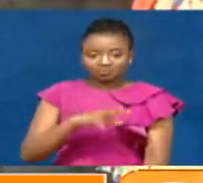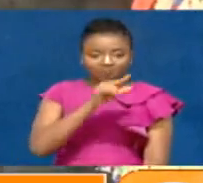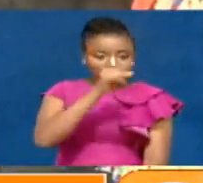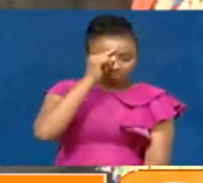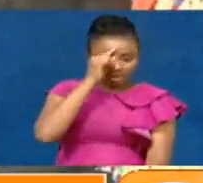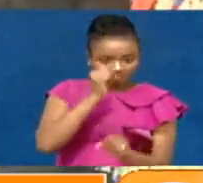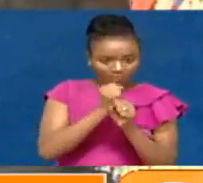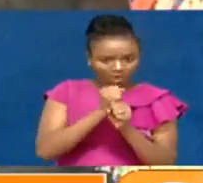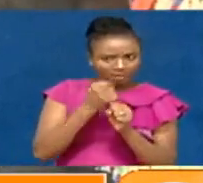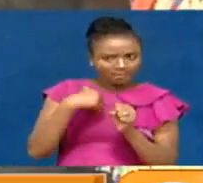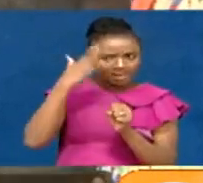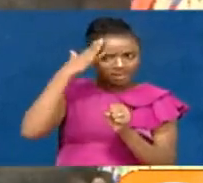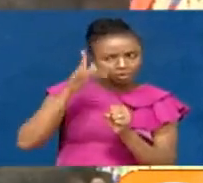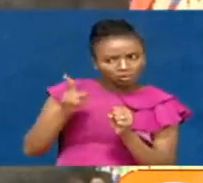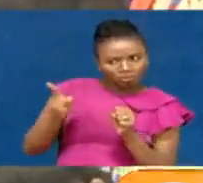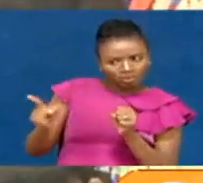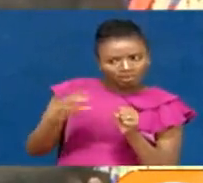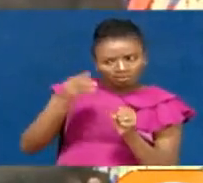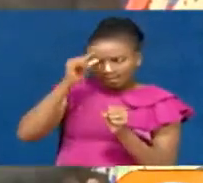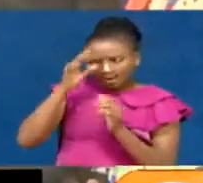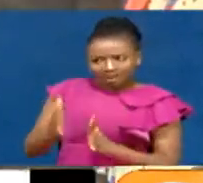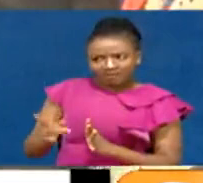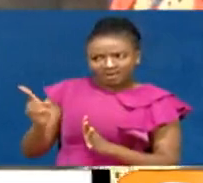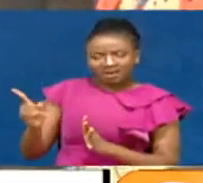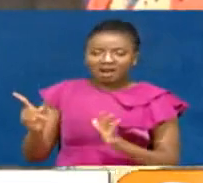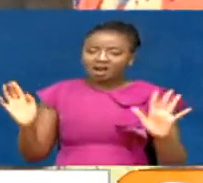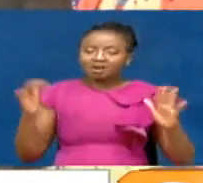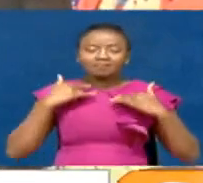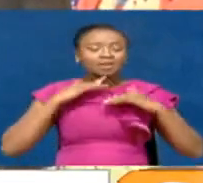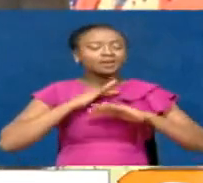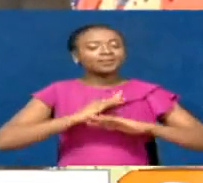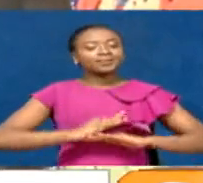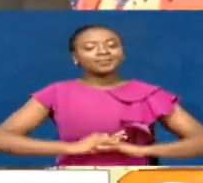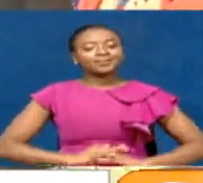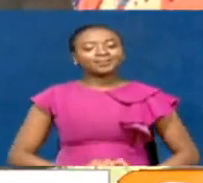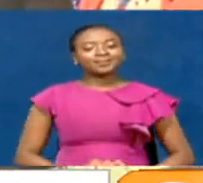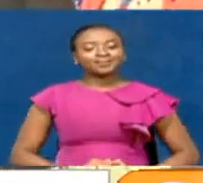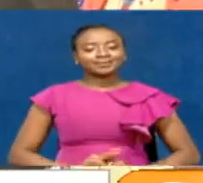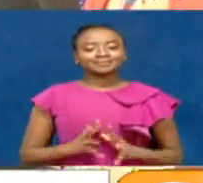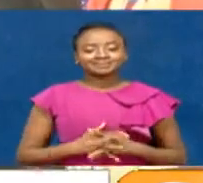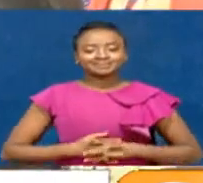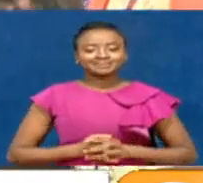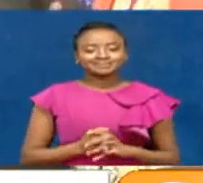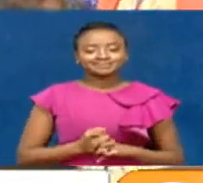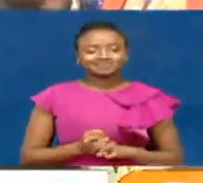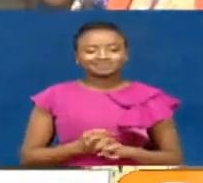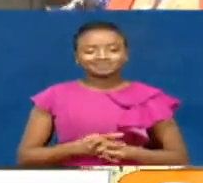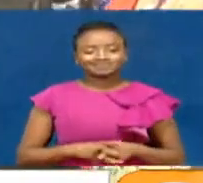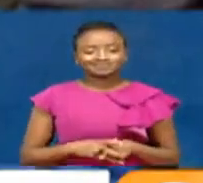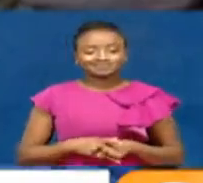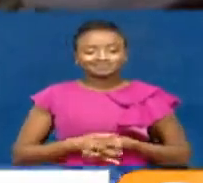Ole Kenta is the governor of this beautiful county, I will retire in peace.